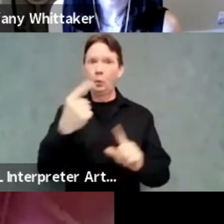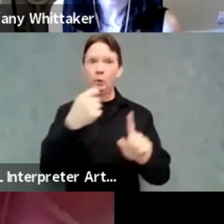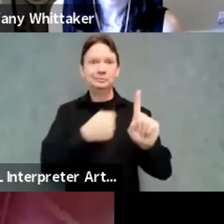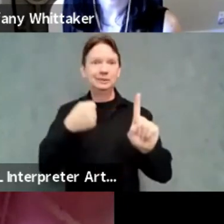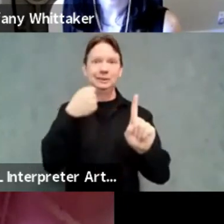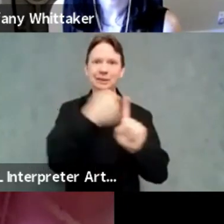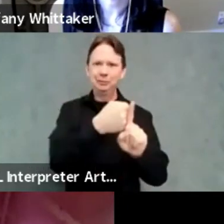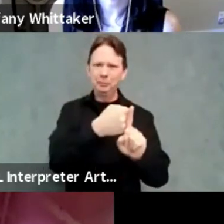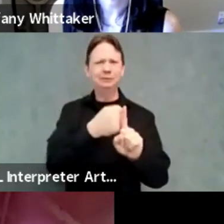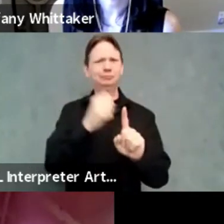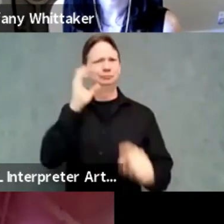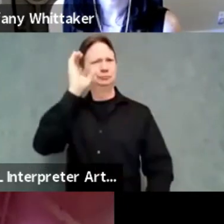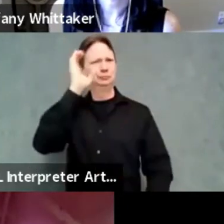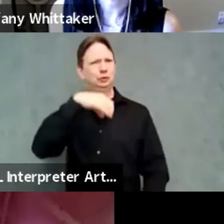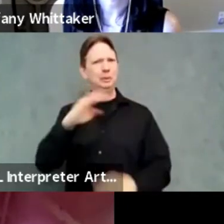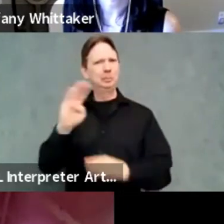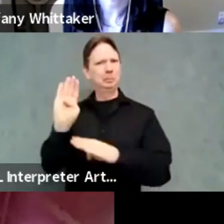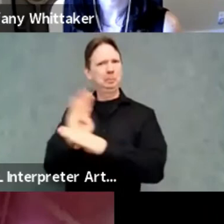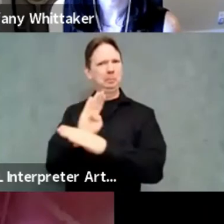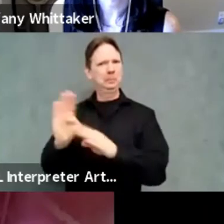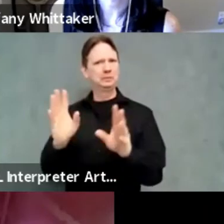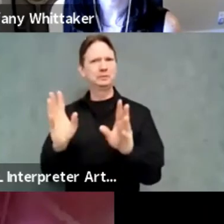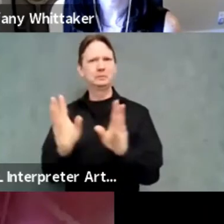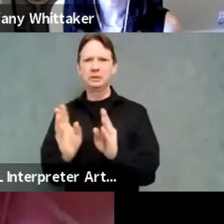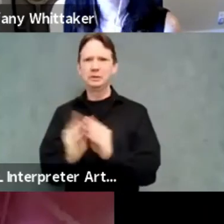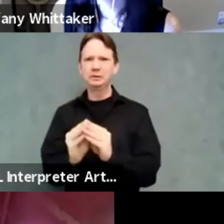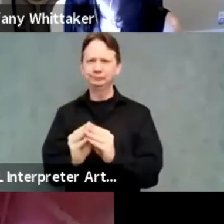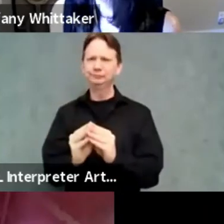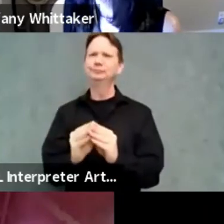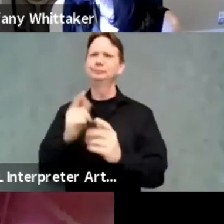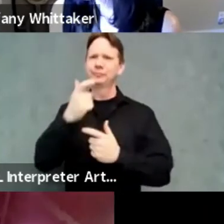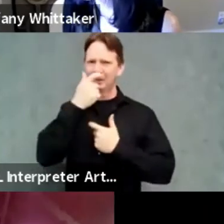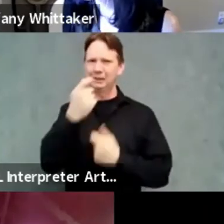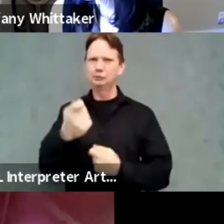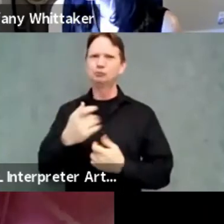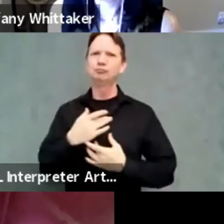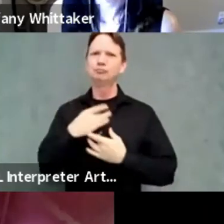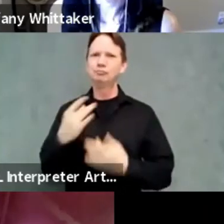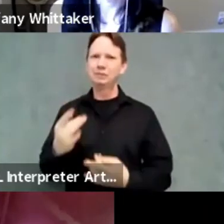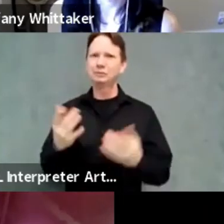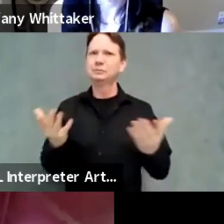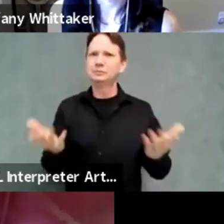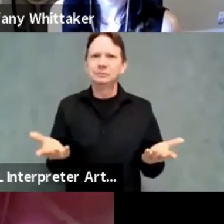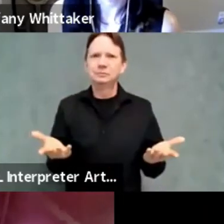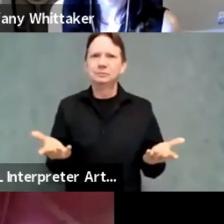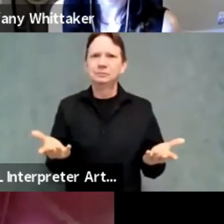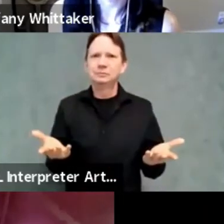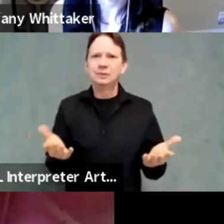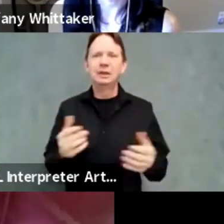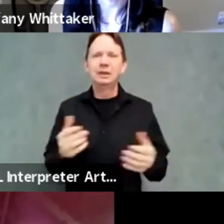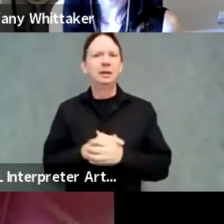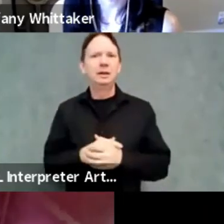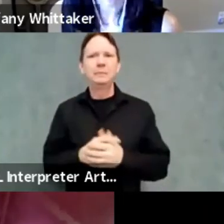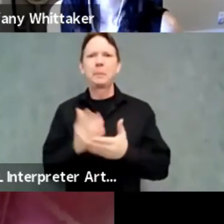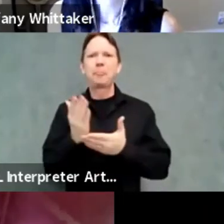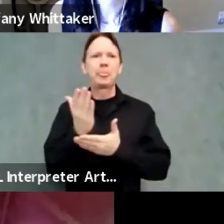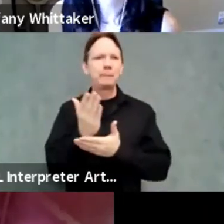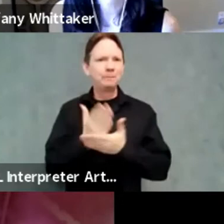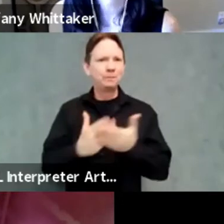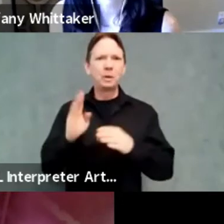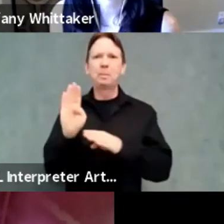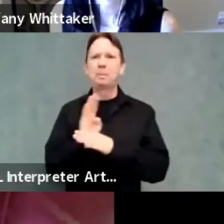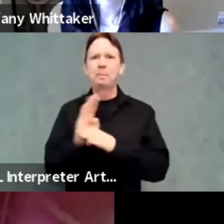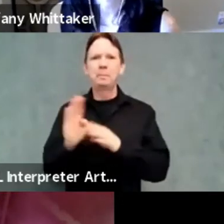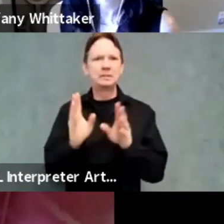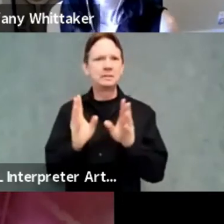them in formats that we did not want them in. So there were other business meetings that were forced to deliver a business meeting in a webinar format, which is not ever what our